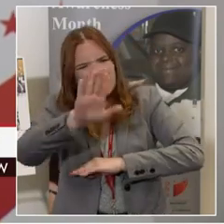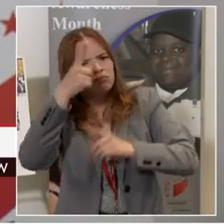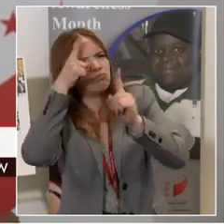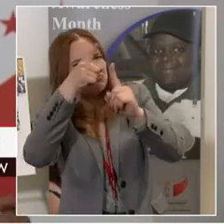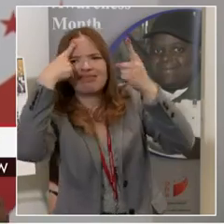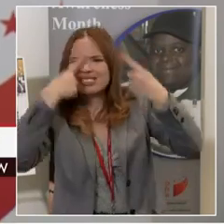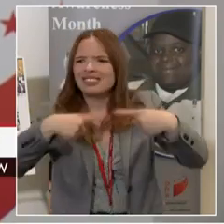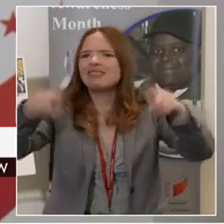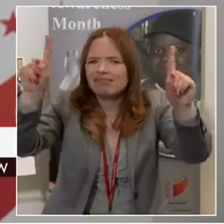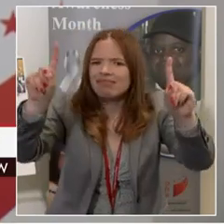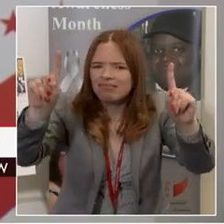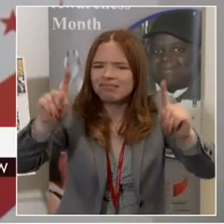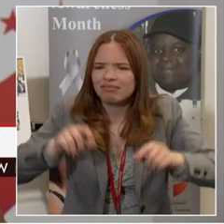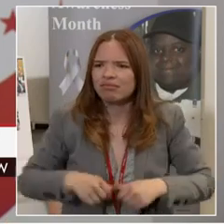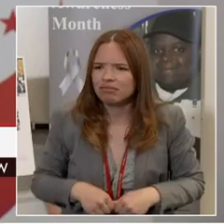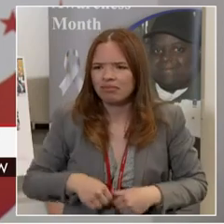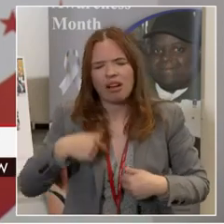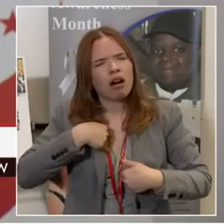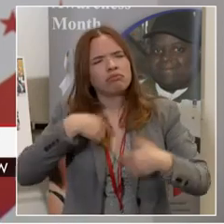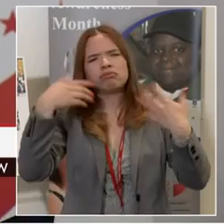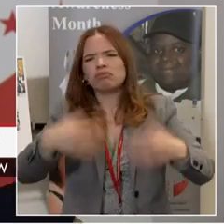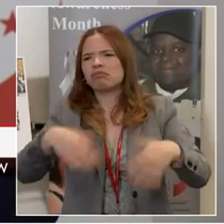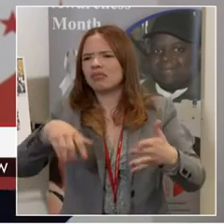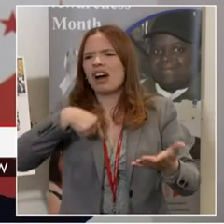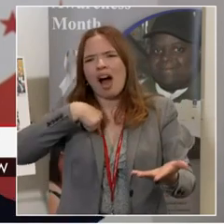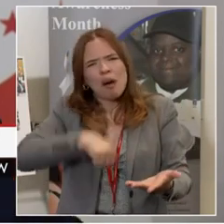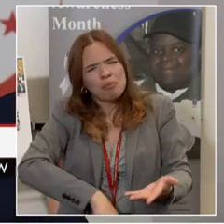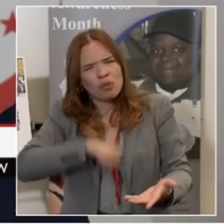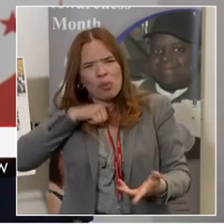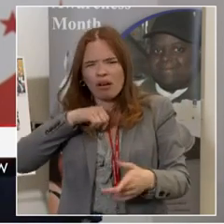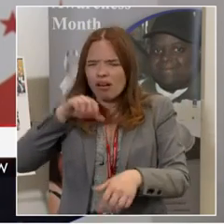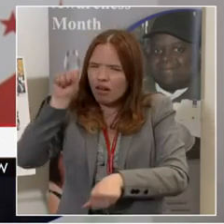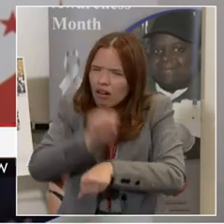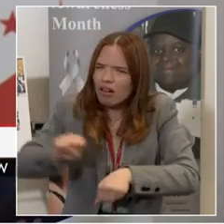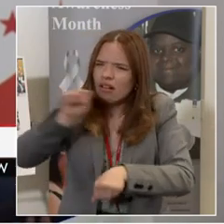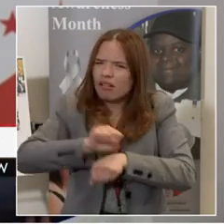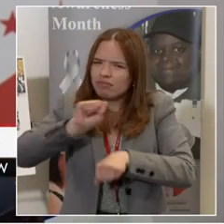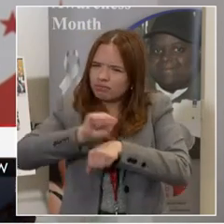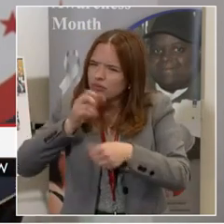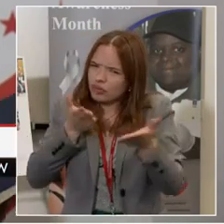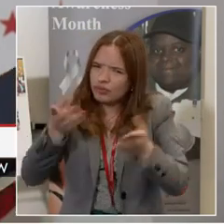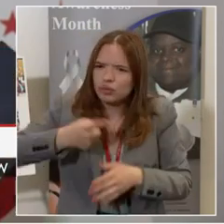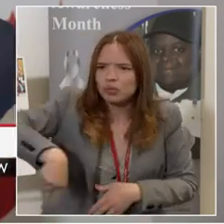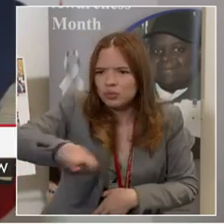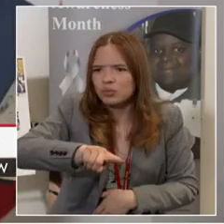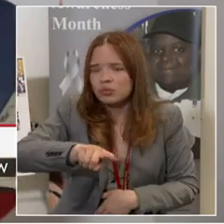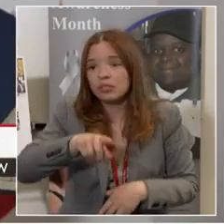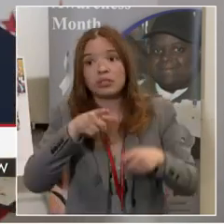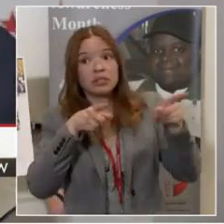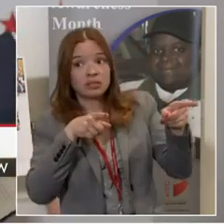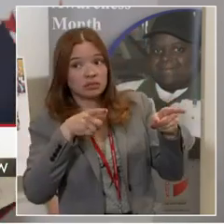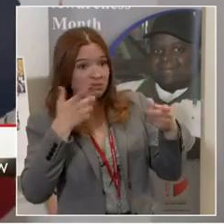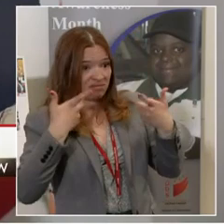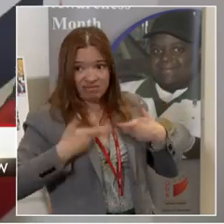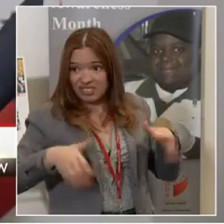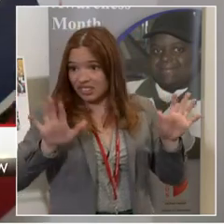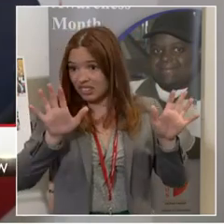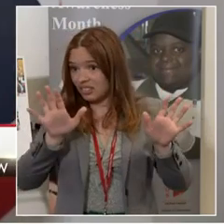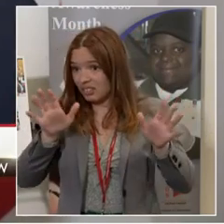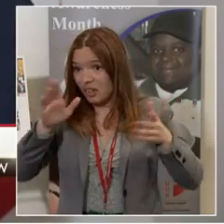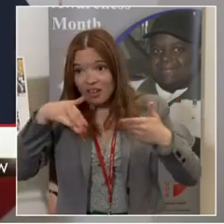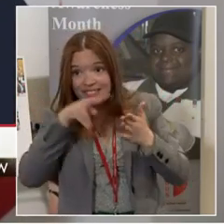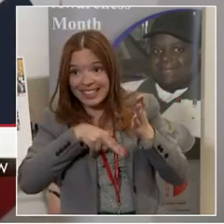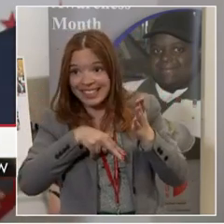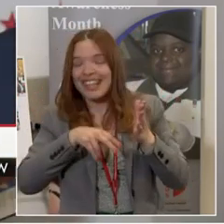we have done together. I hope that, have we already produced, so I get to give